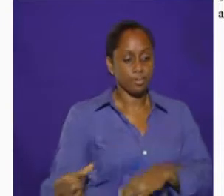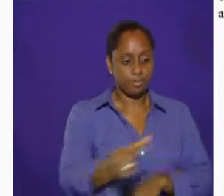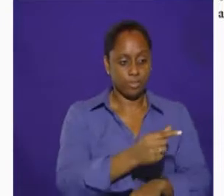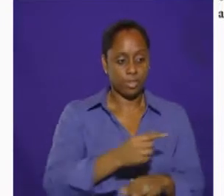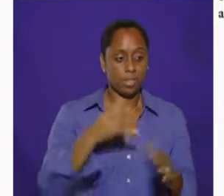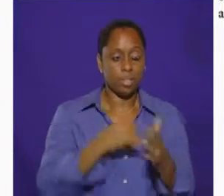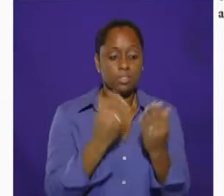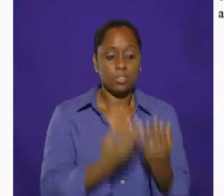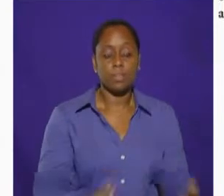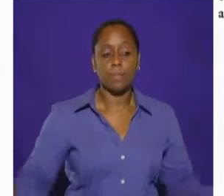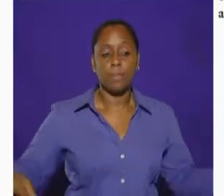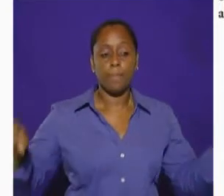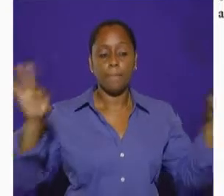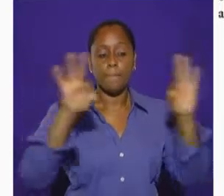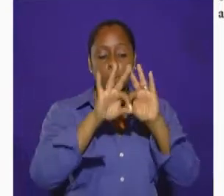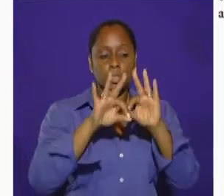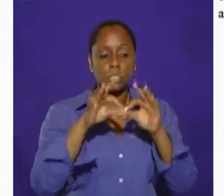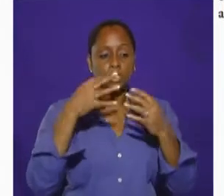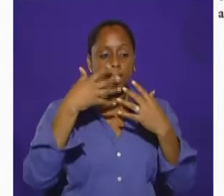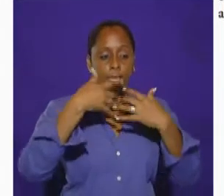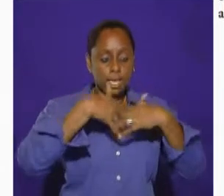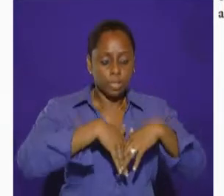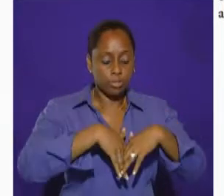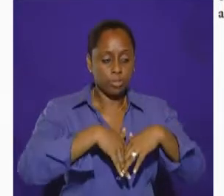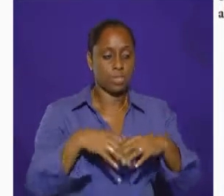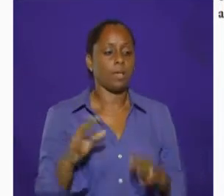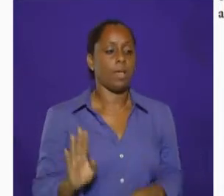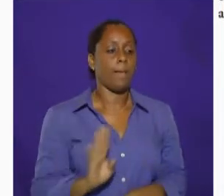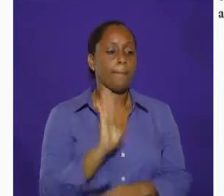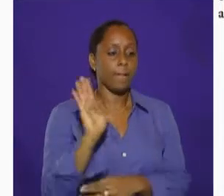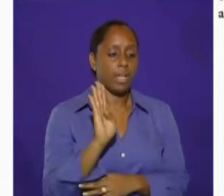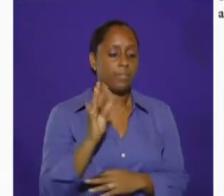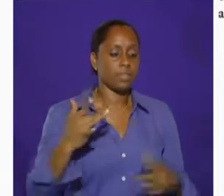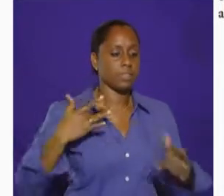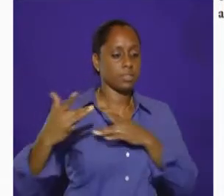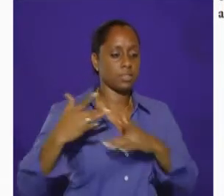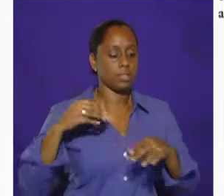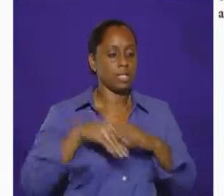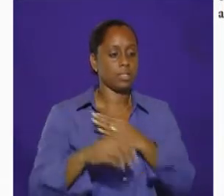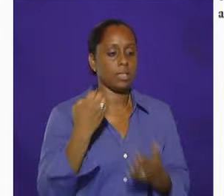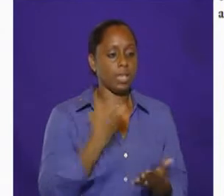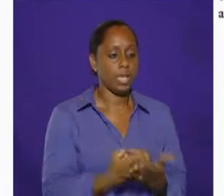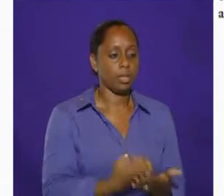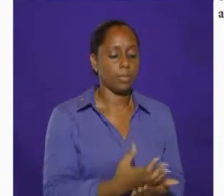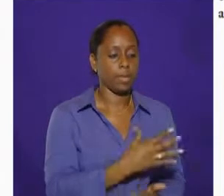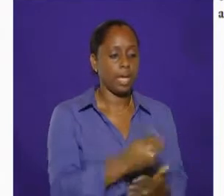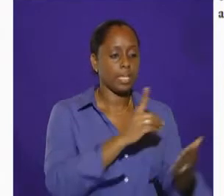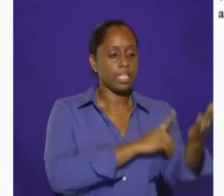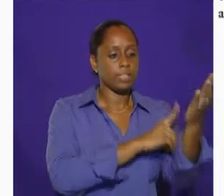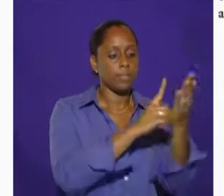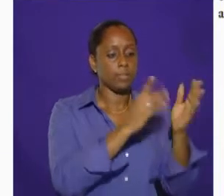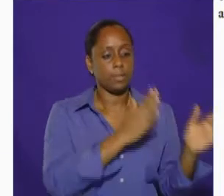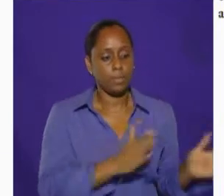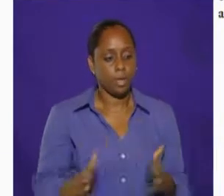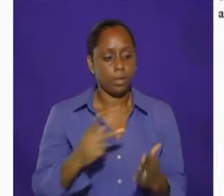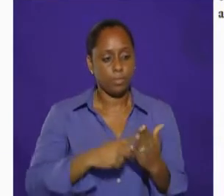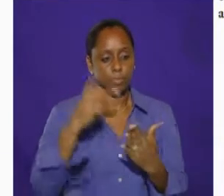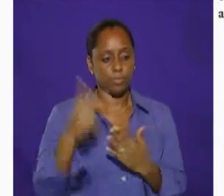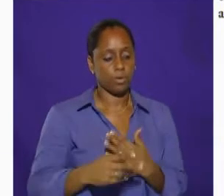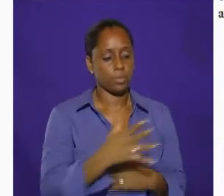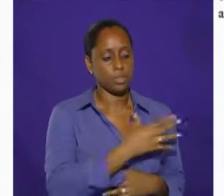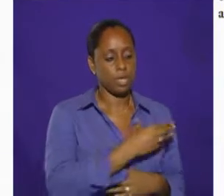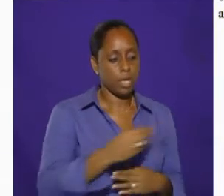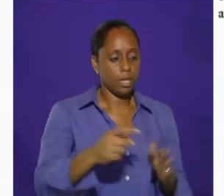it is imperative to integrate biodiversity concerns into economic and development planning, programs